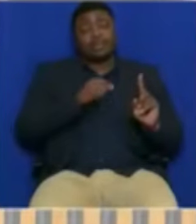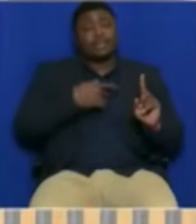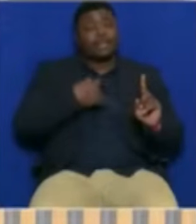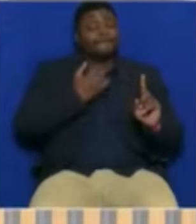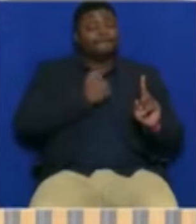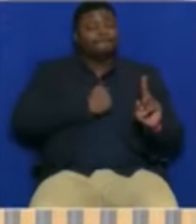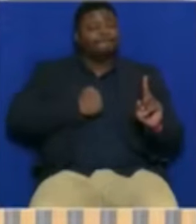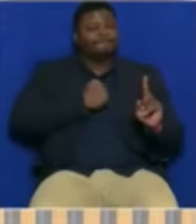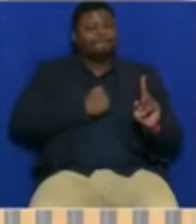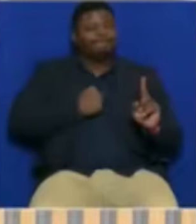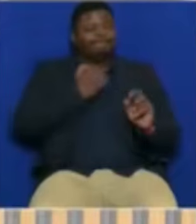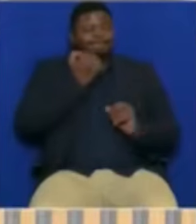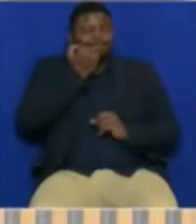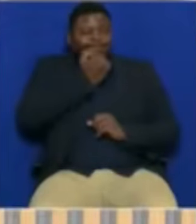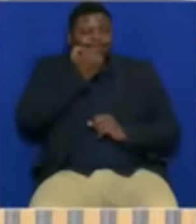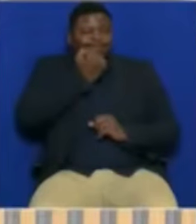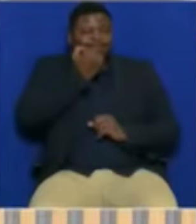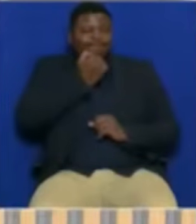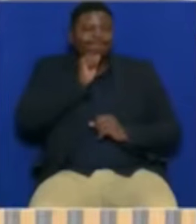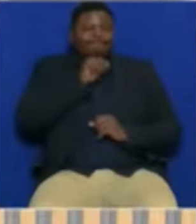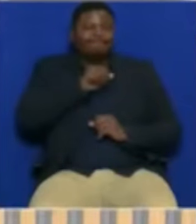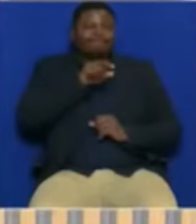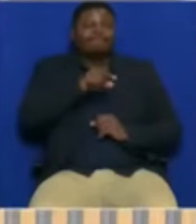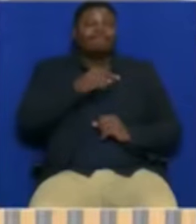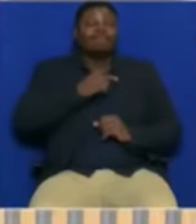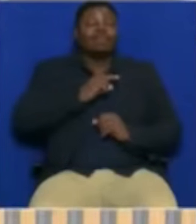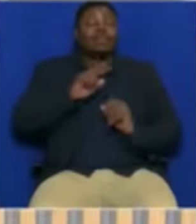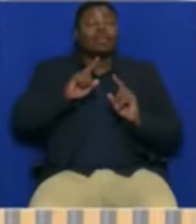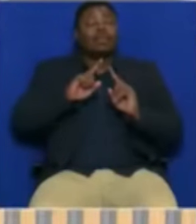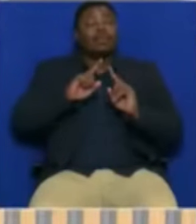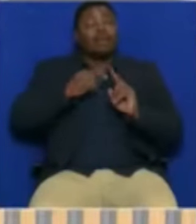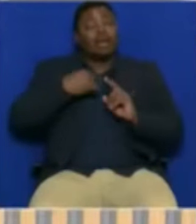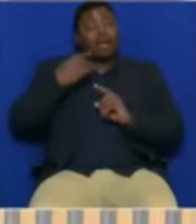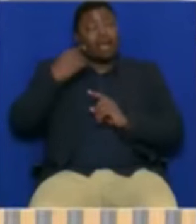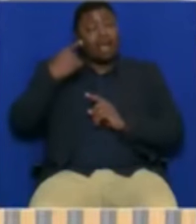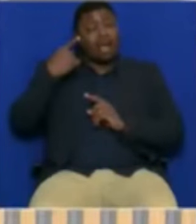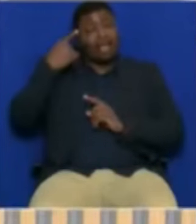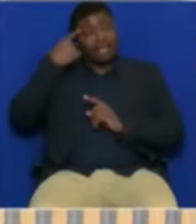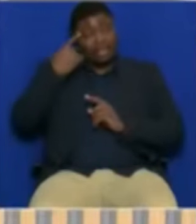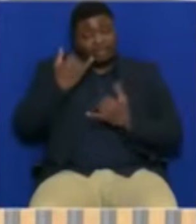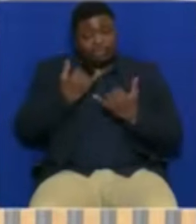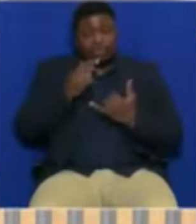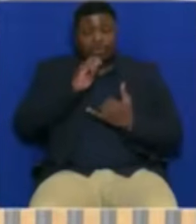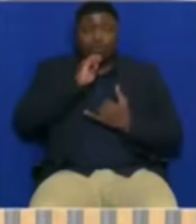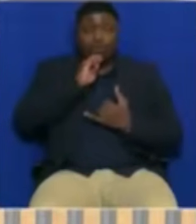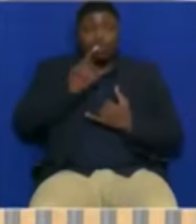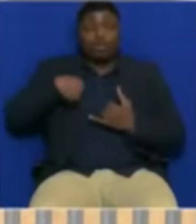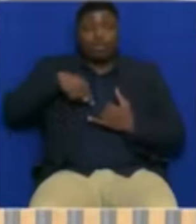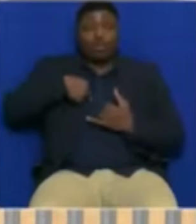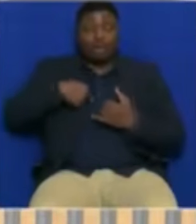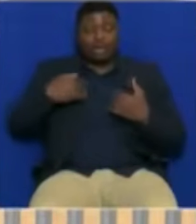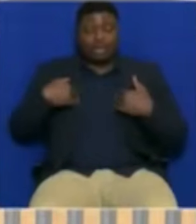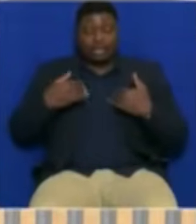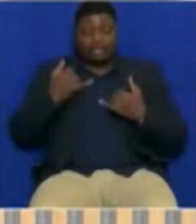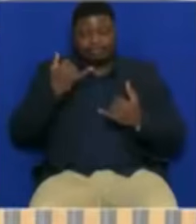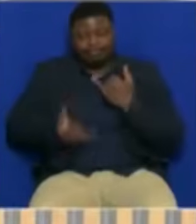I guess things got off to a bad start this morning, but I shall regroup. Colonel, as you now